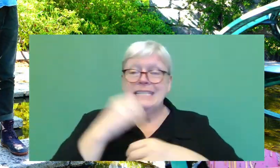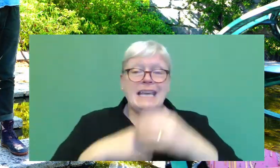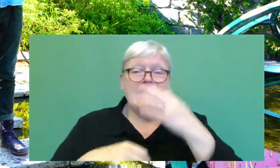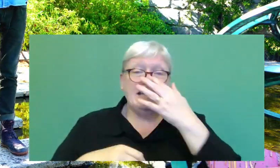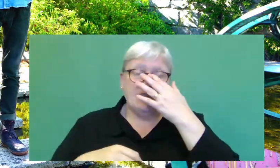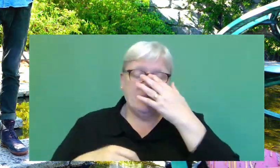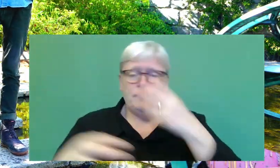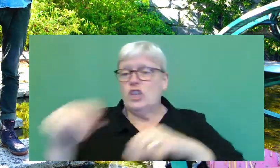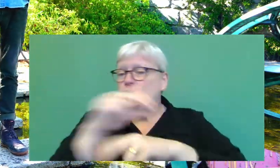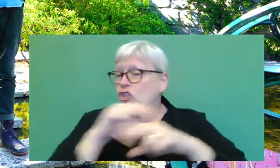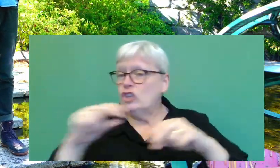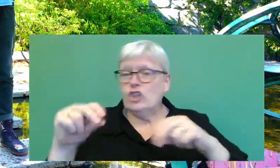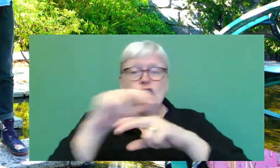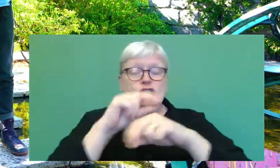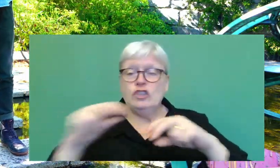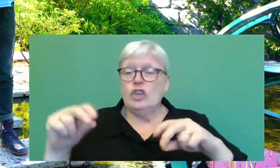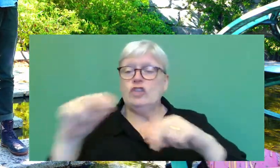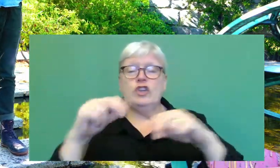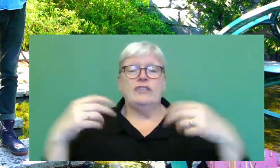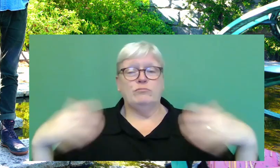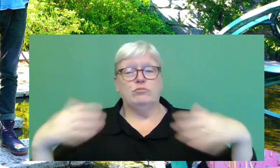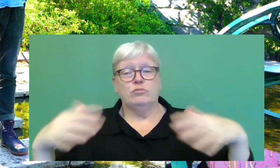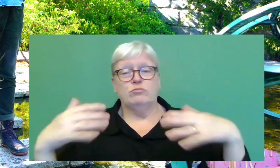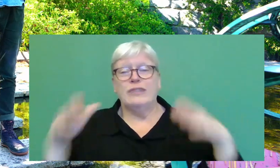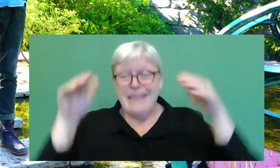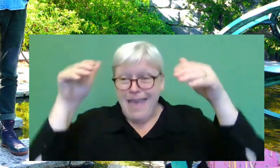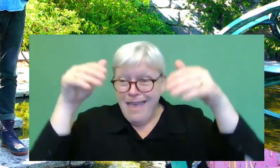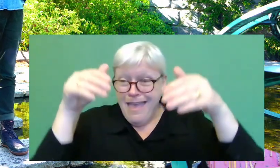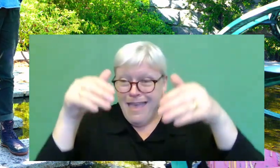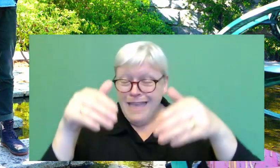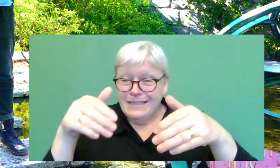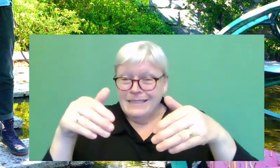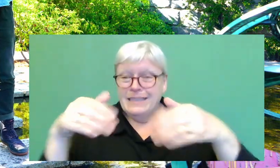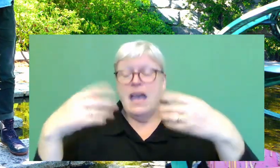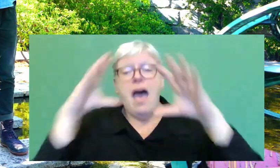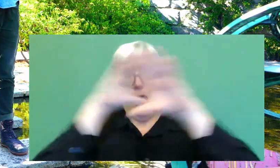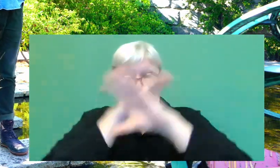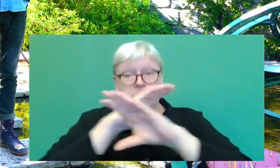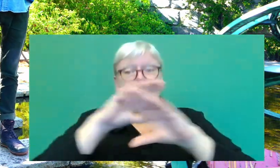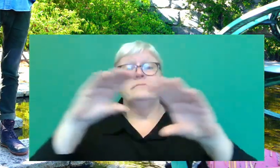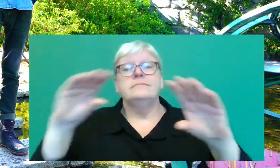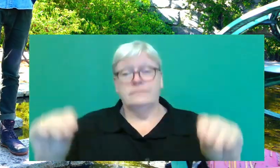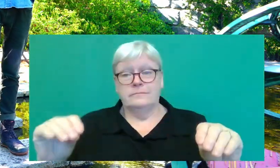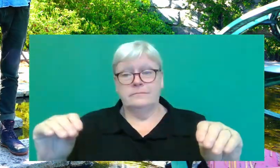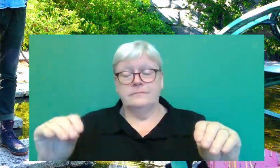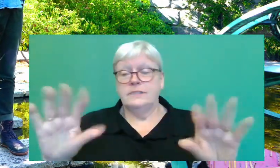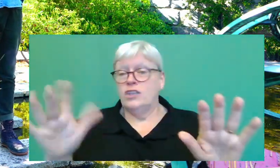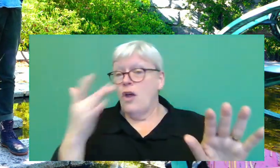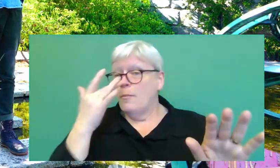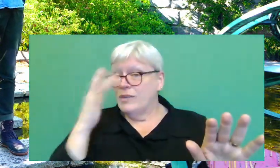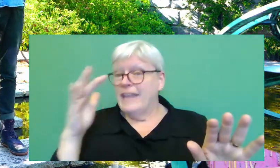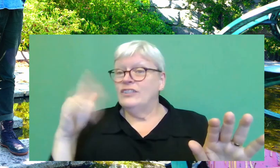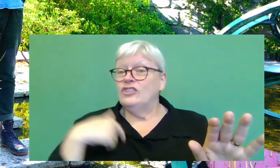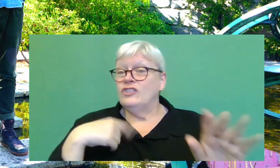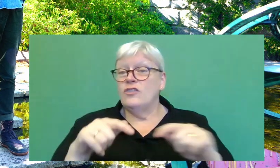has given way to unwavering dedication. Let it be known, this is not portentous, it is the opposite, the gooey